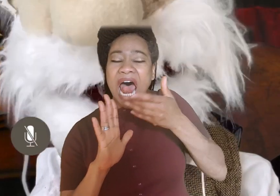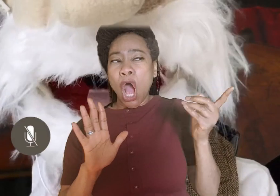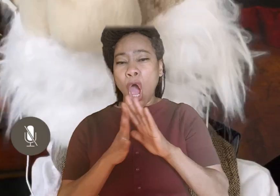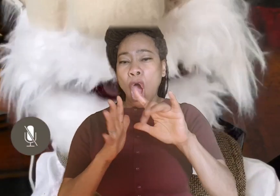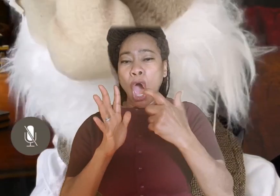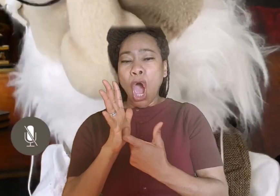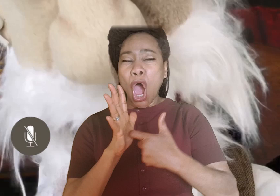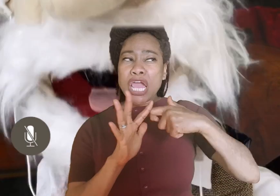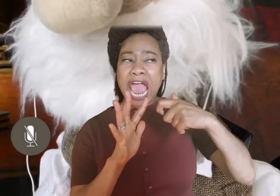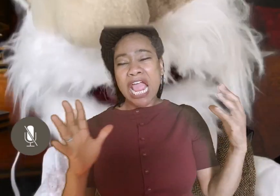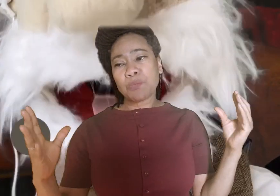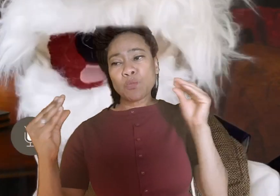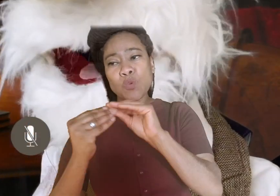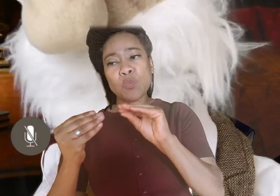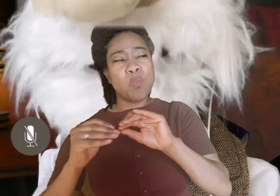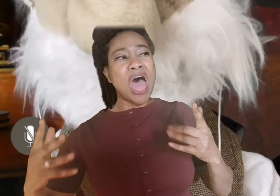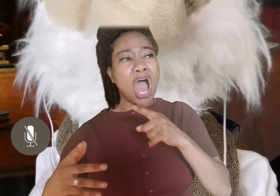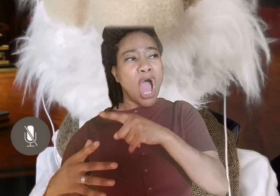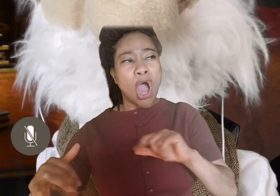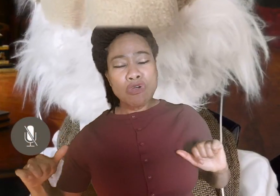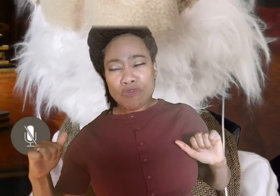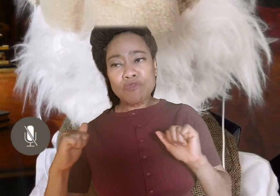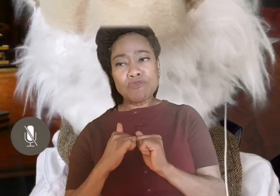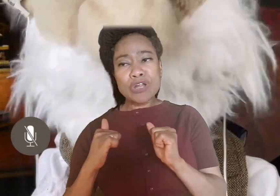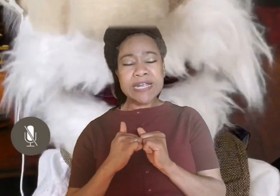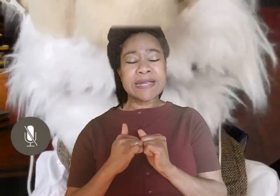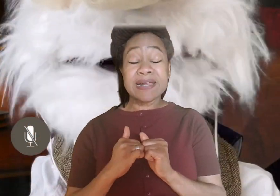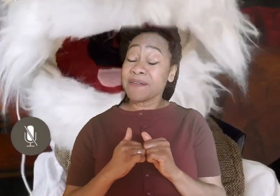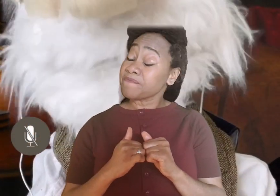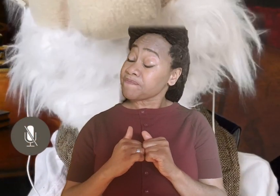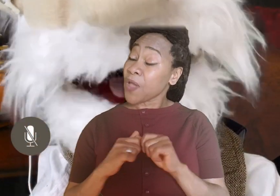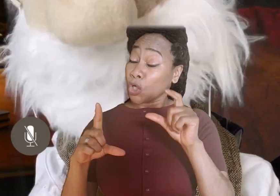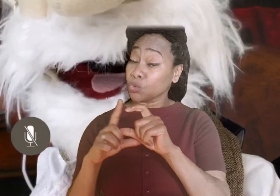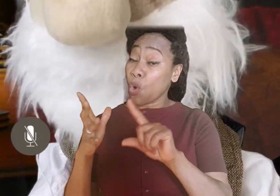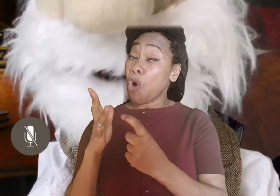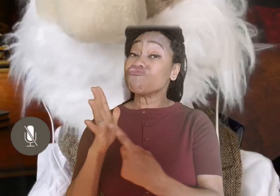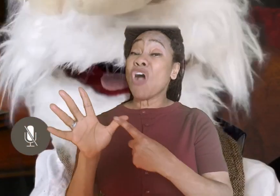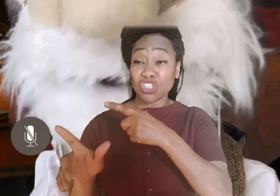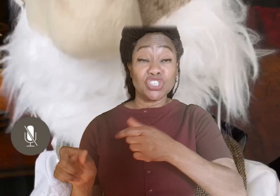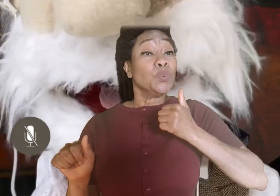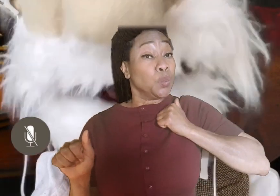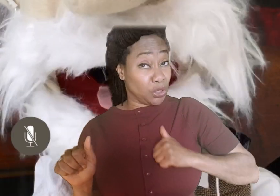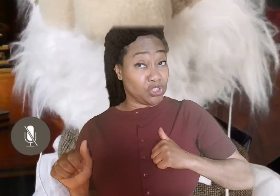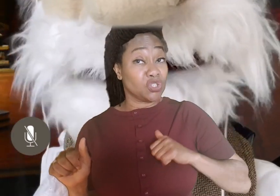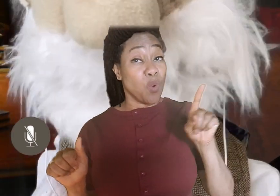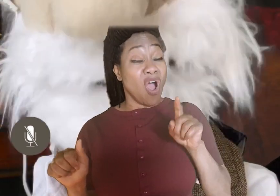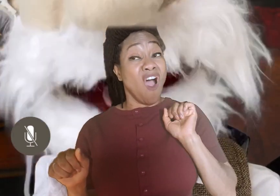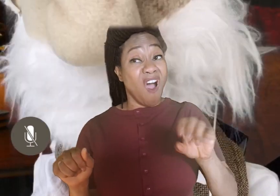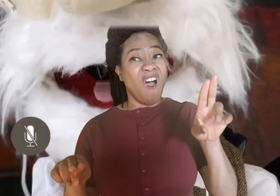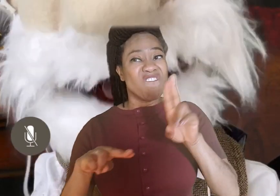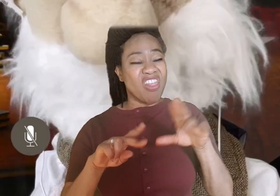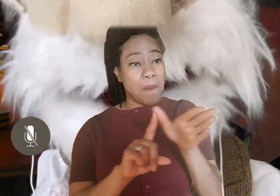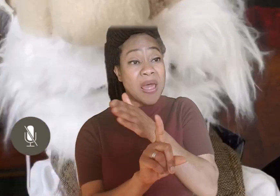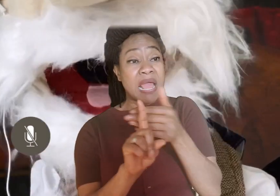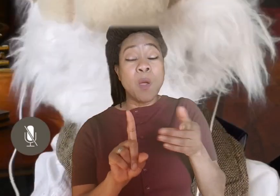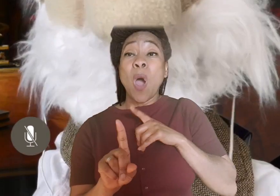her husband and those around her. In Dora's case, she wished to manipulate her father and detach him